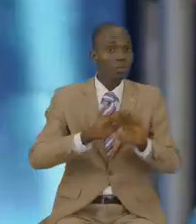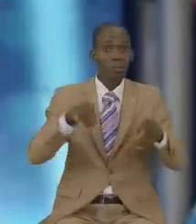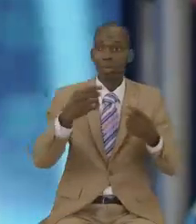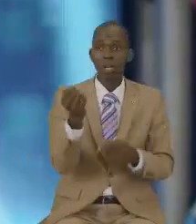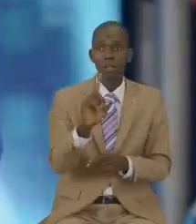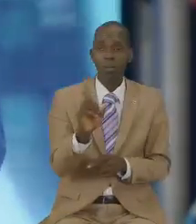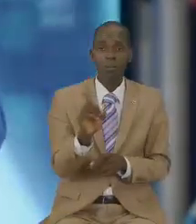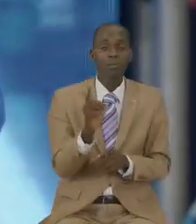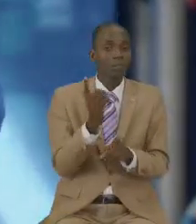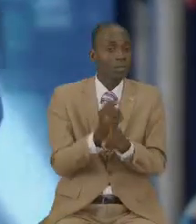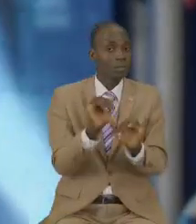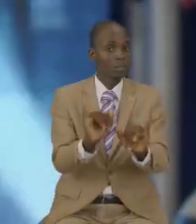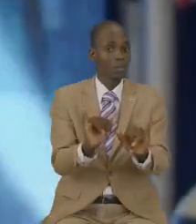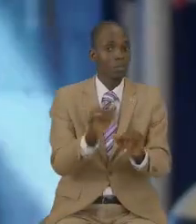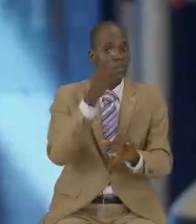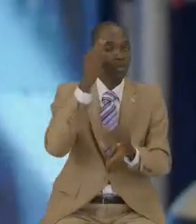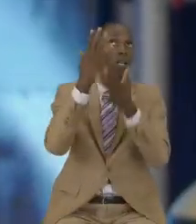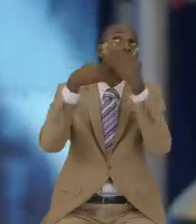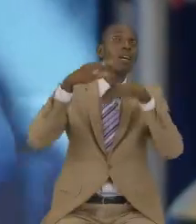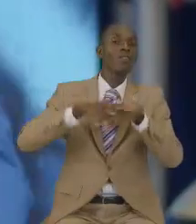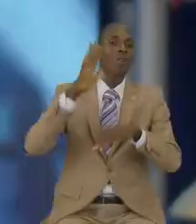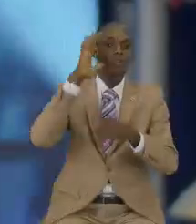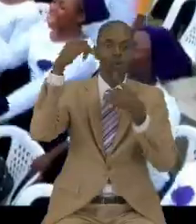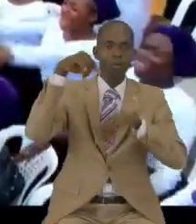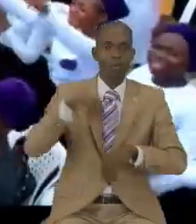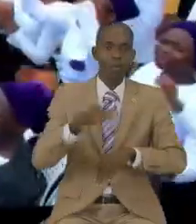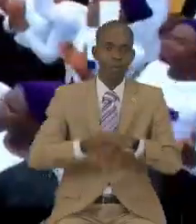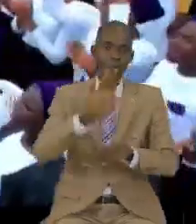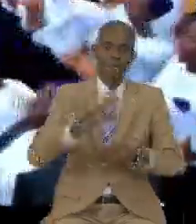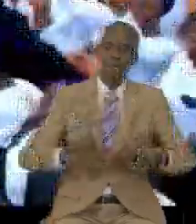time, because heaven will descend upon your life.